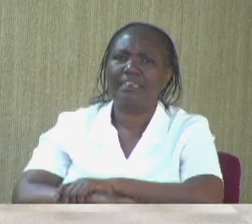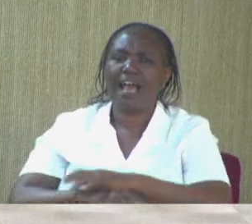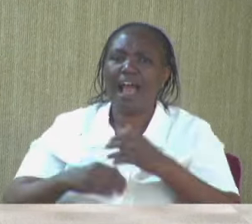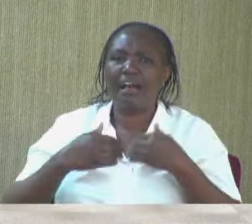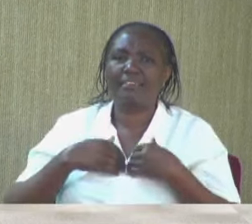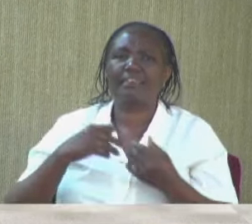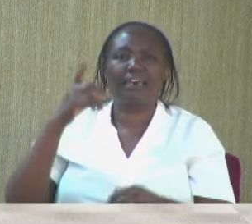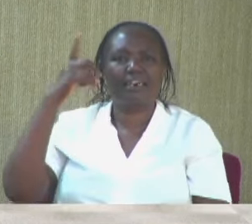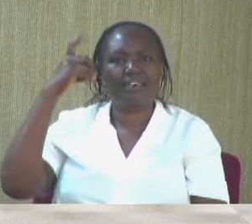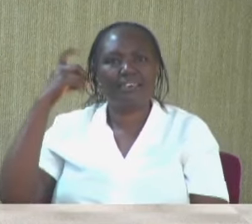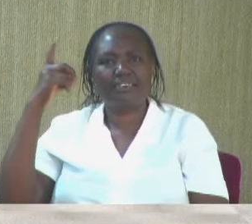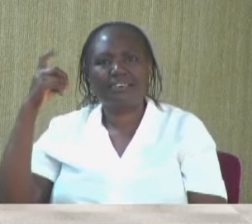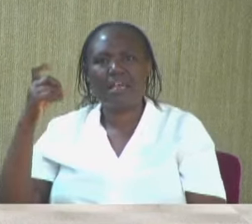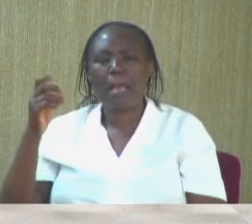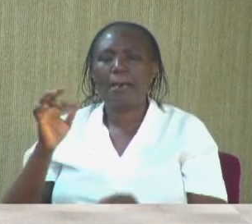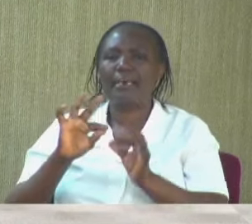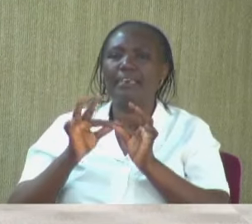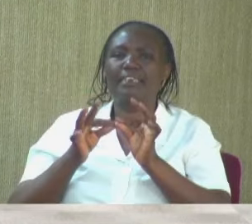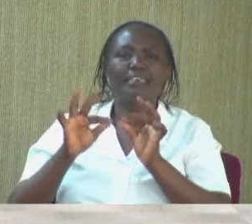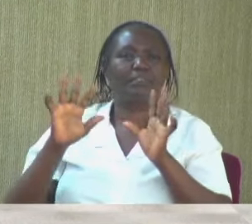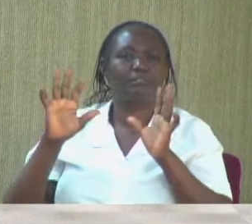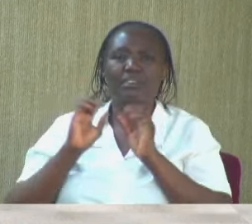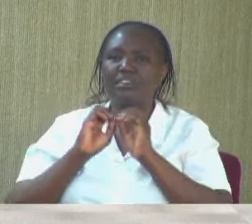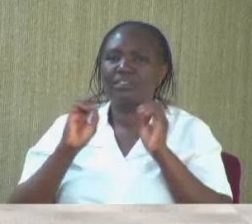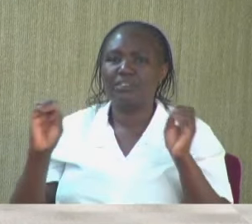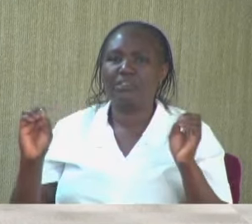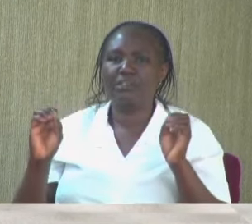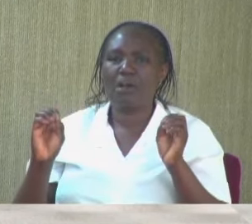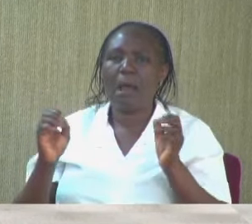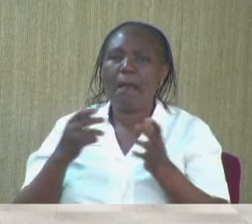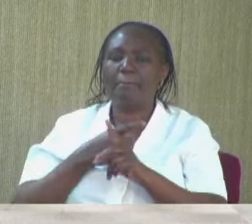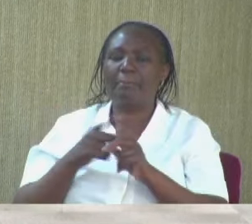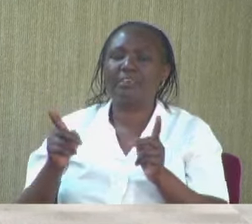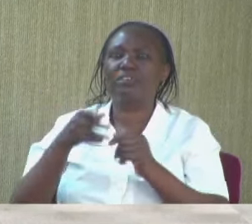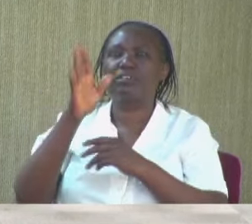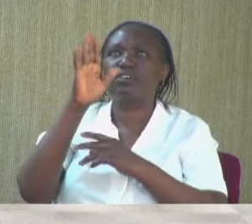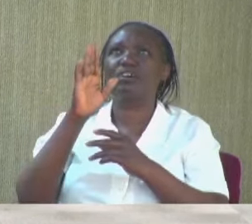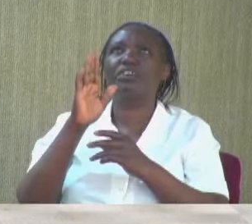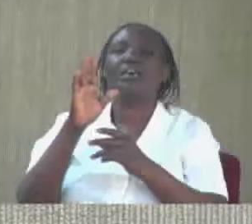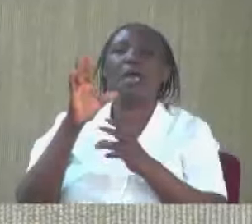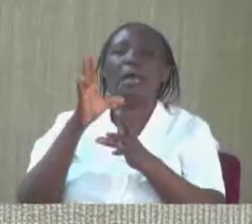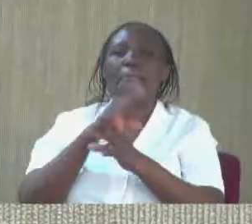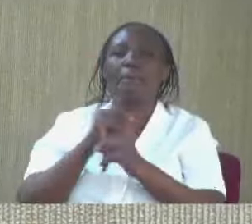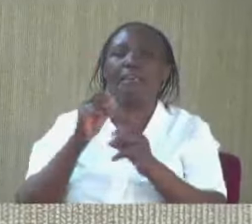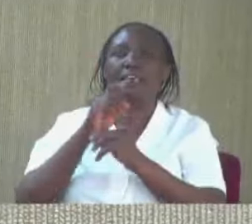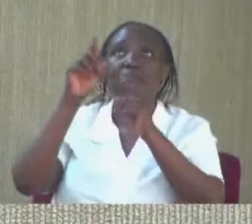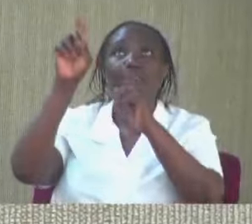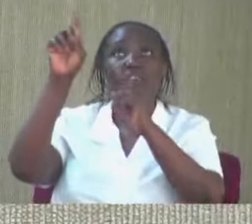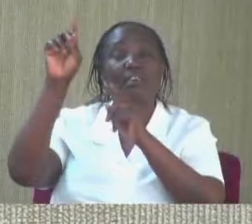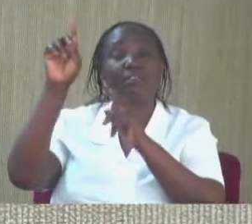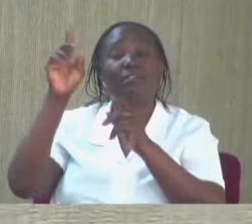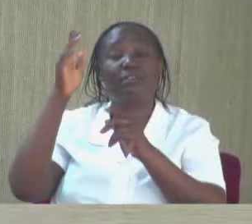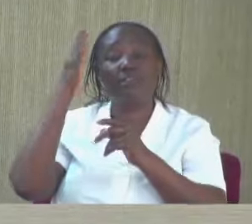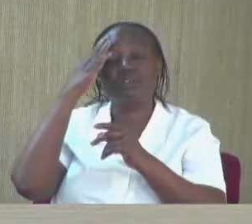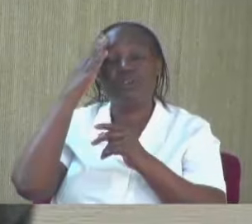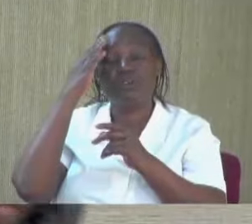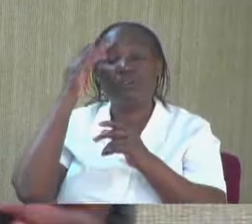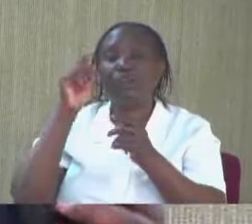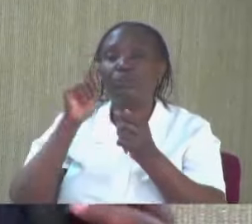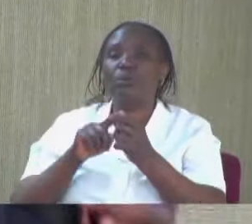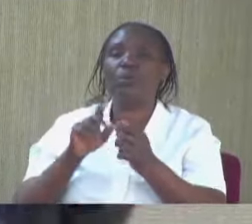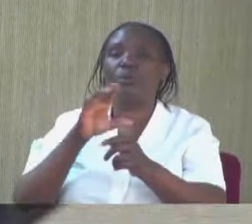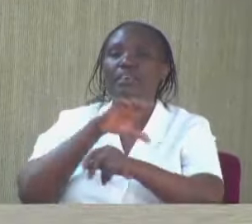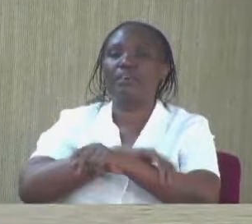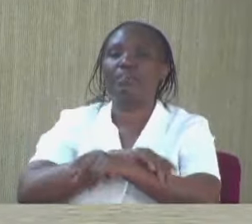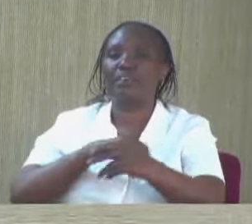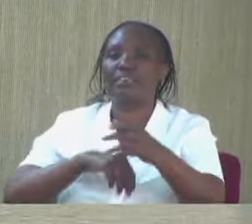he could not interpret the dream. God did not make himself known that he is calling Nebuchadnezzar to be a prophet. And that is why he